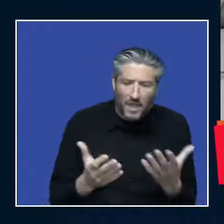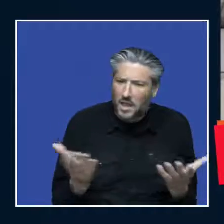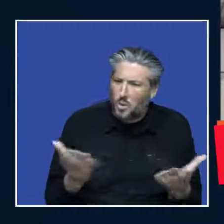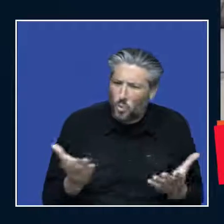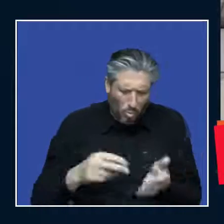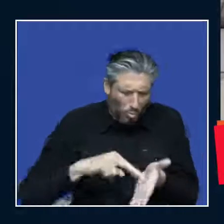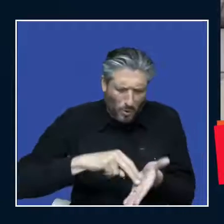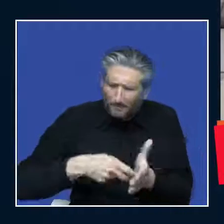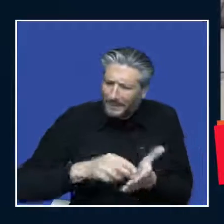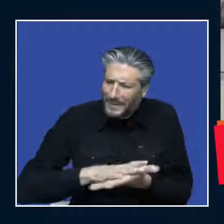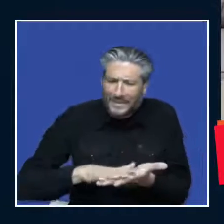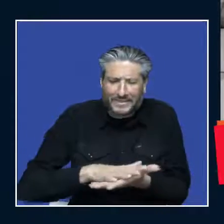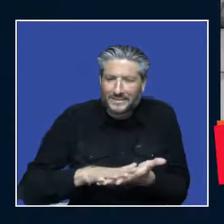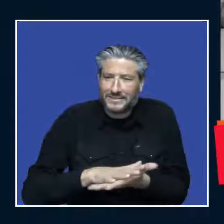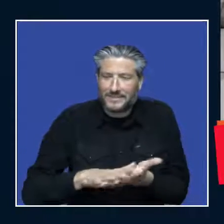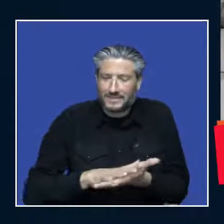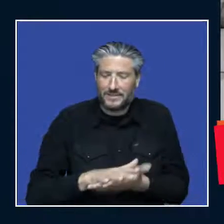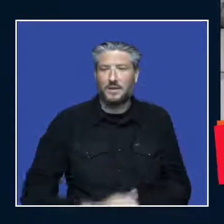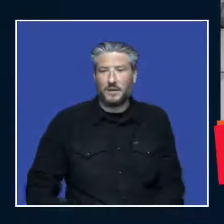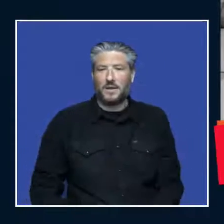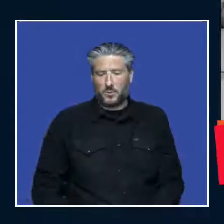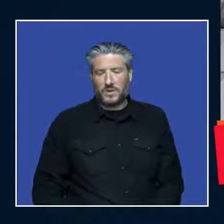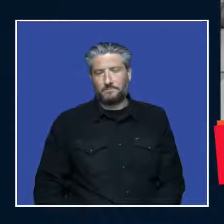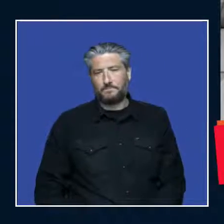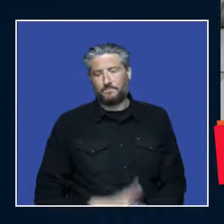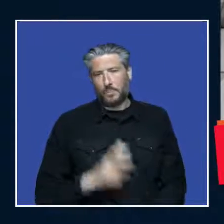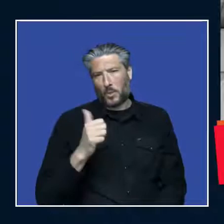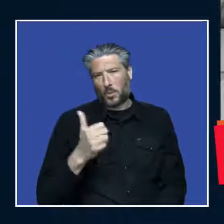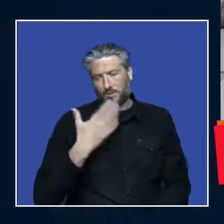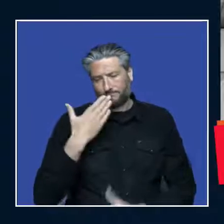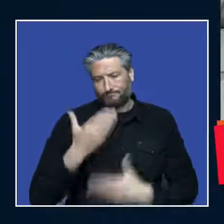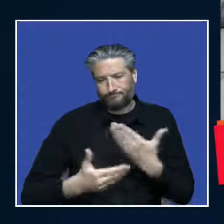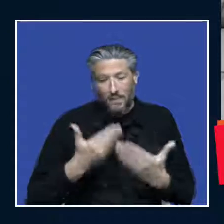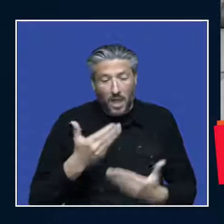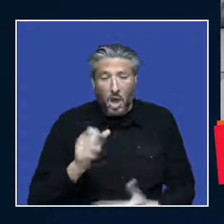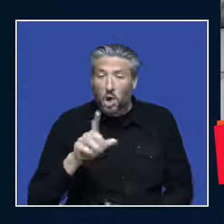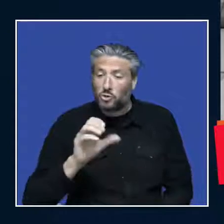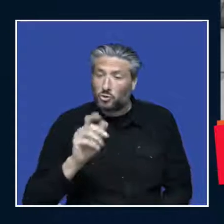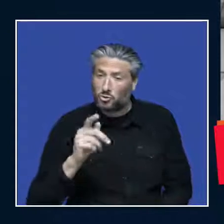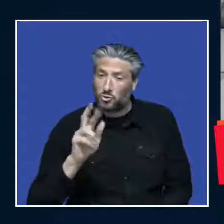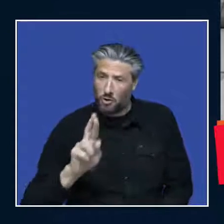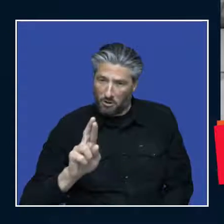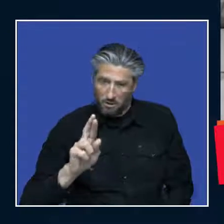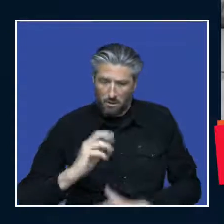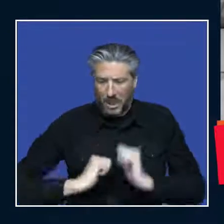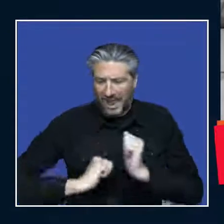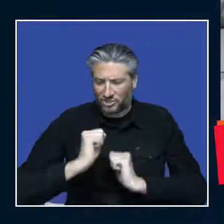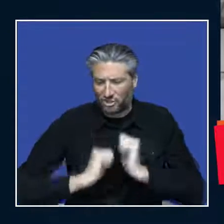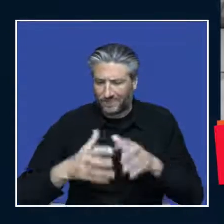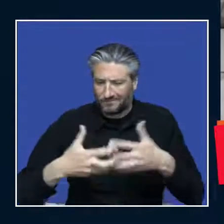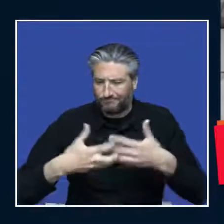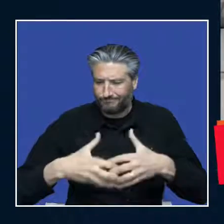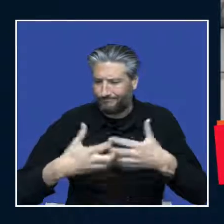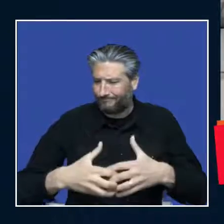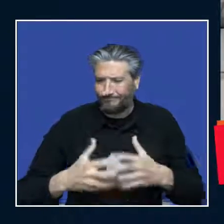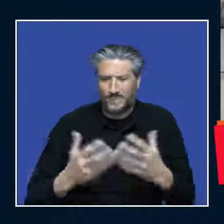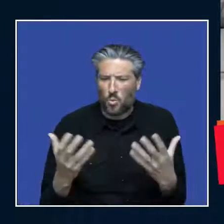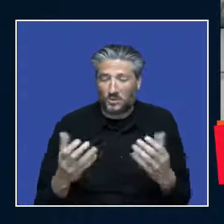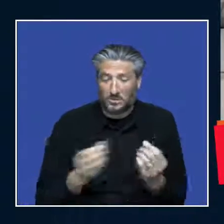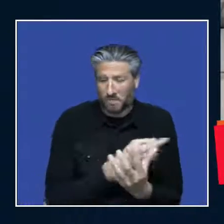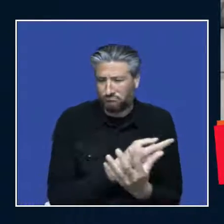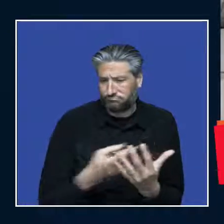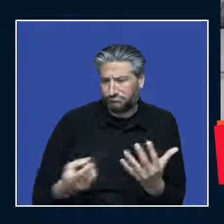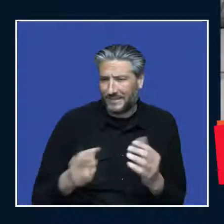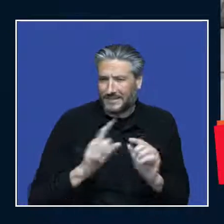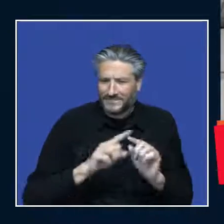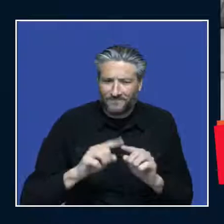It speeds things up. So if you have a look what the Docker engine consists of, it's like multiple components. There's like